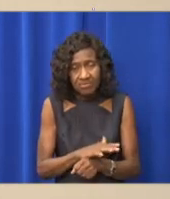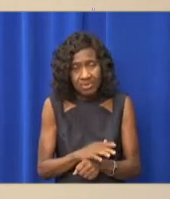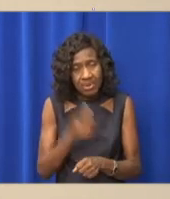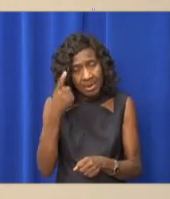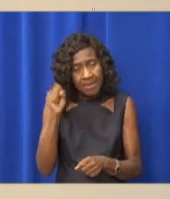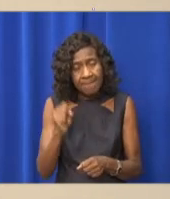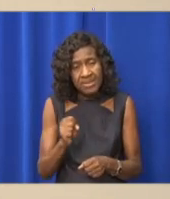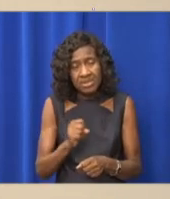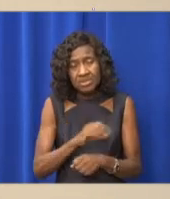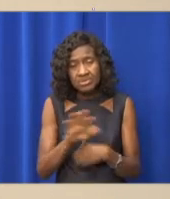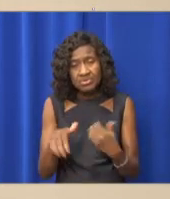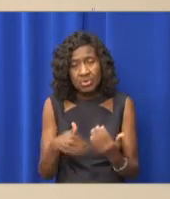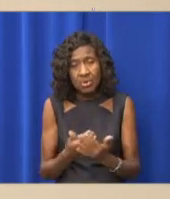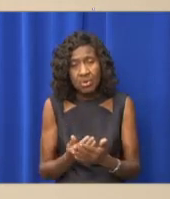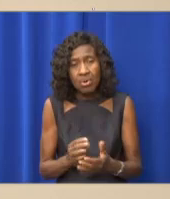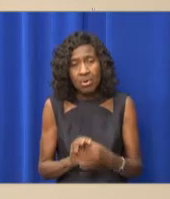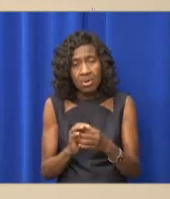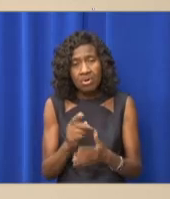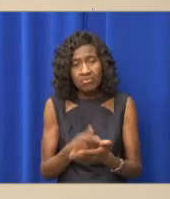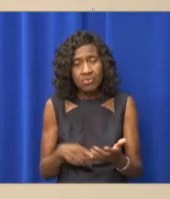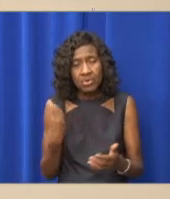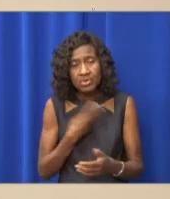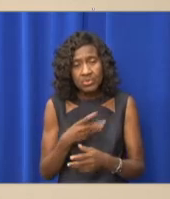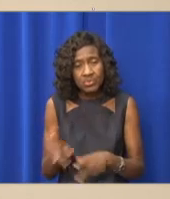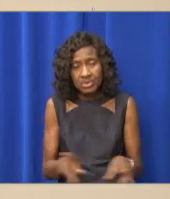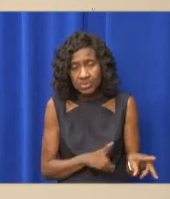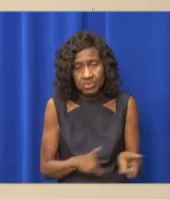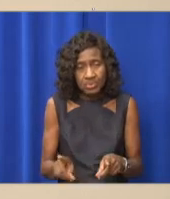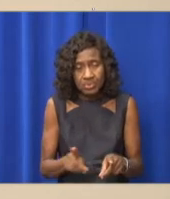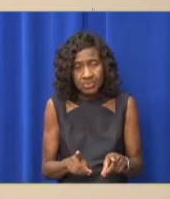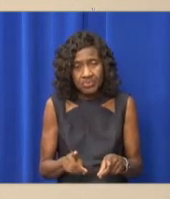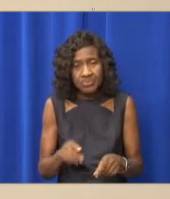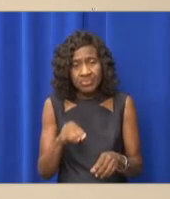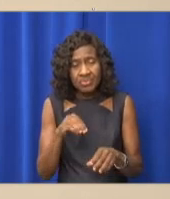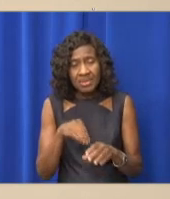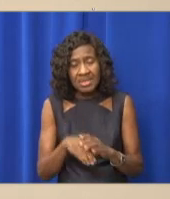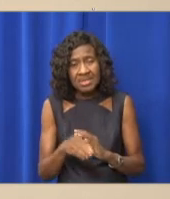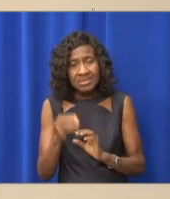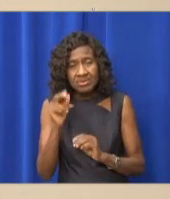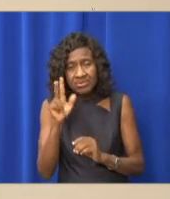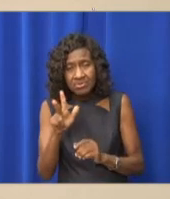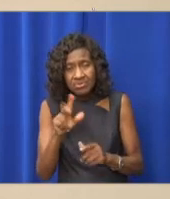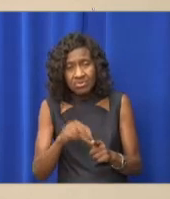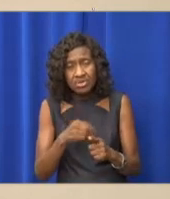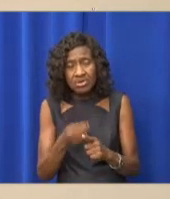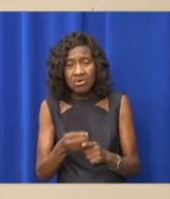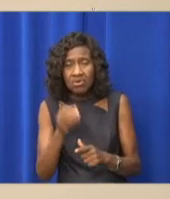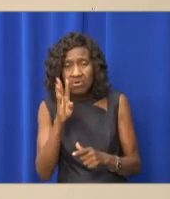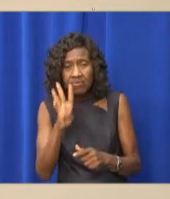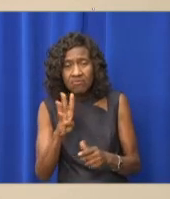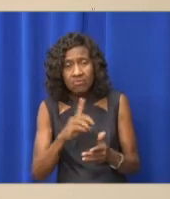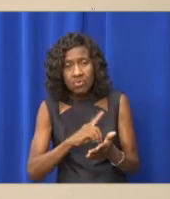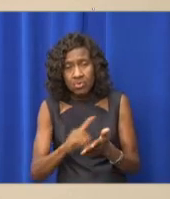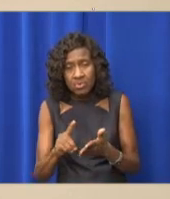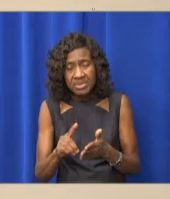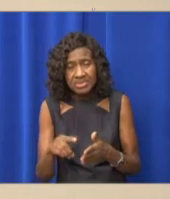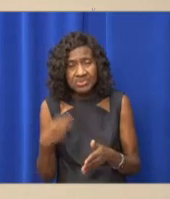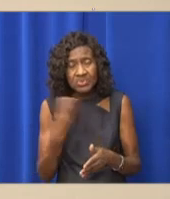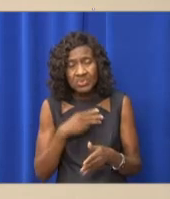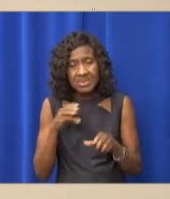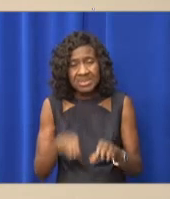this level of success, very quickly in 3 or 4 weeks, be thrown into complete and utter